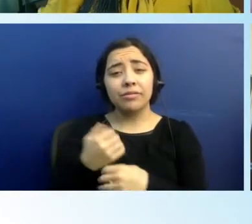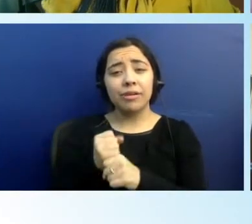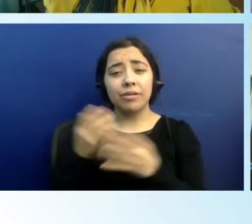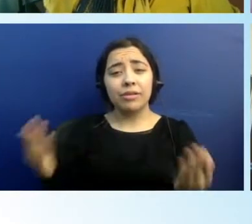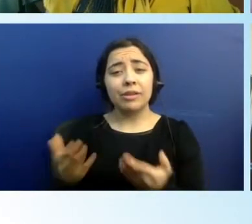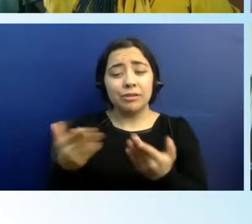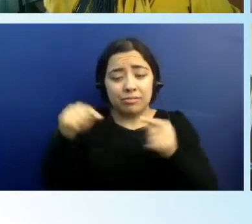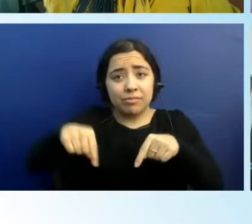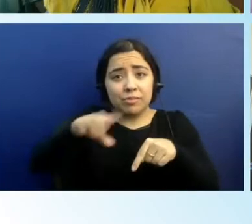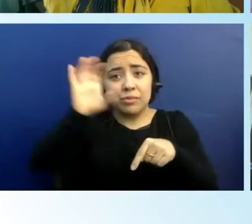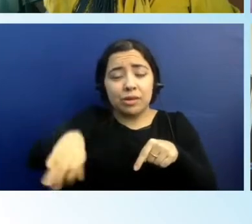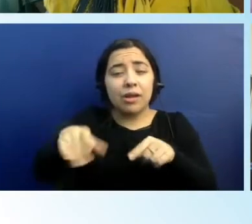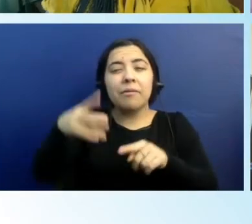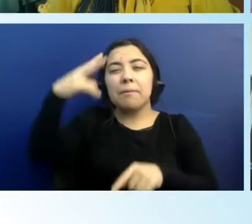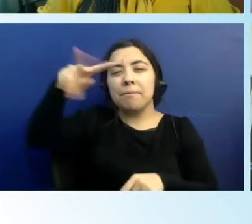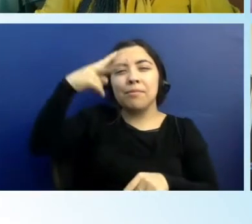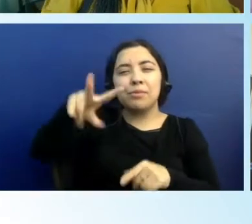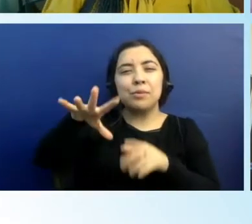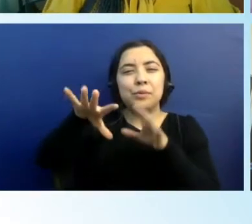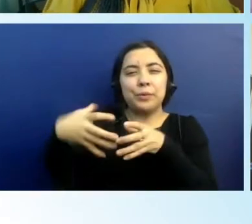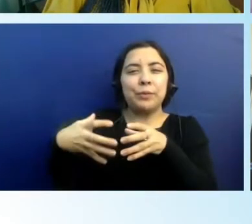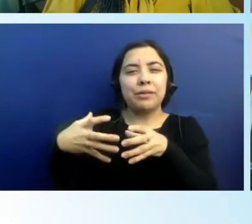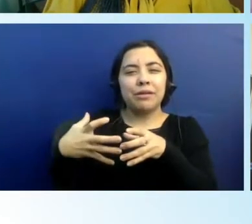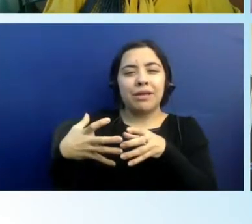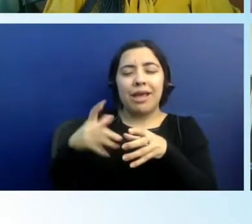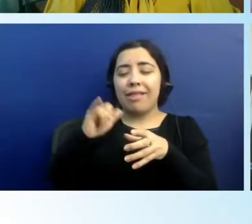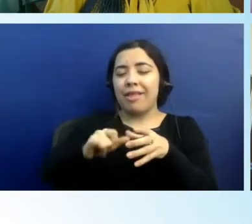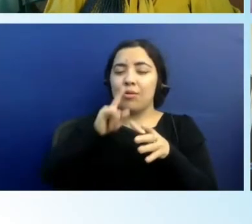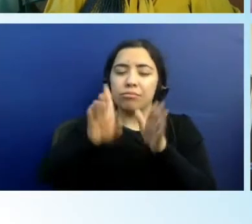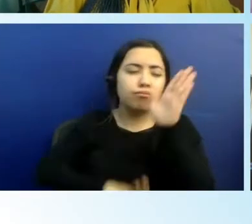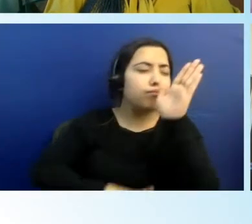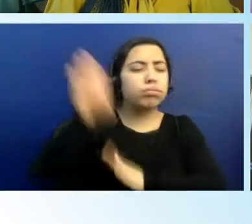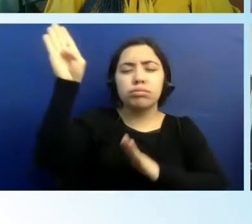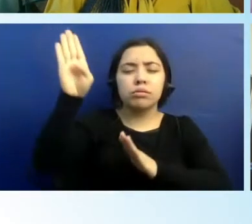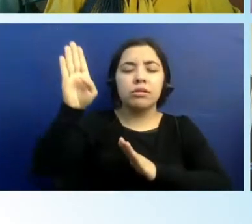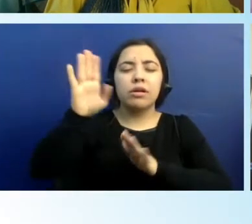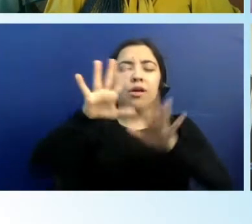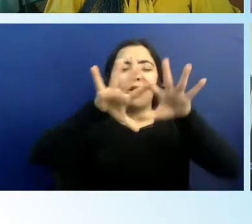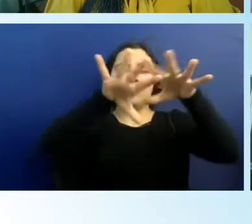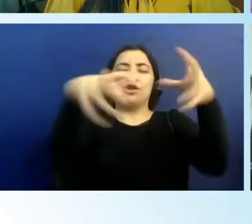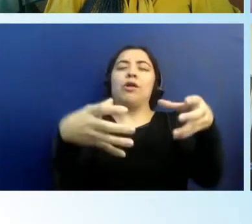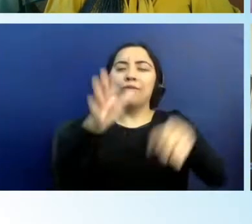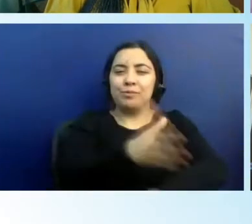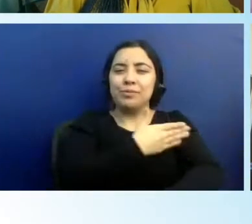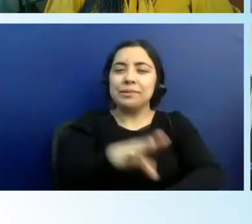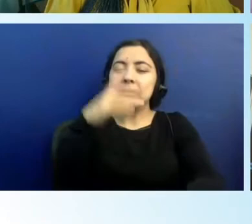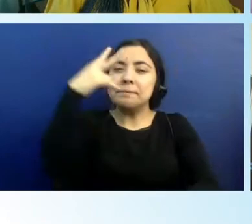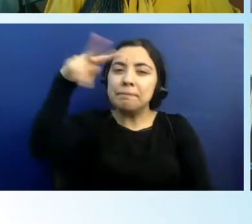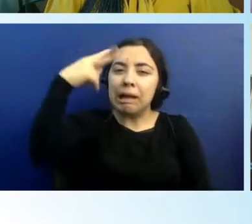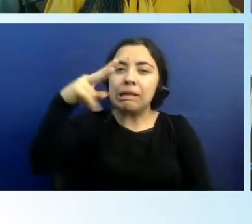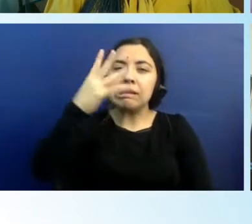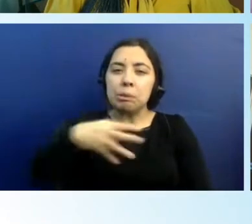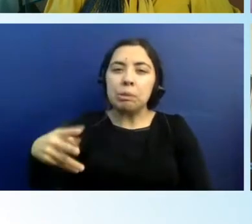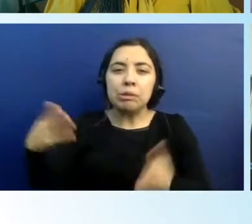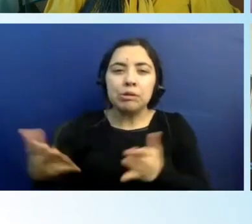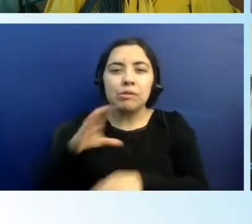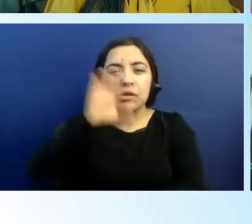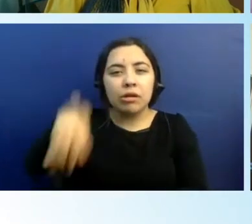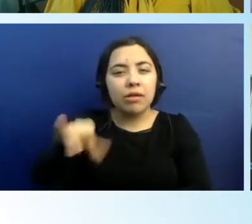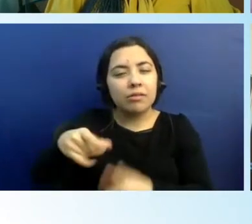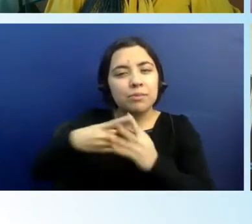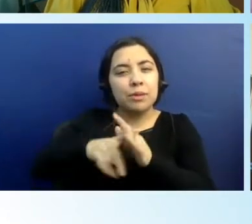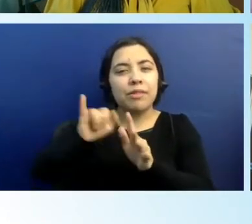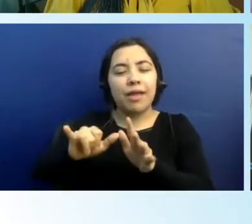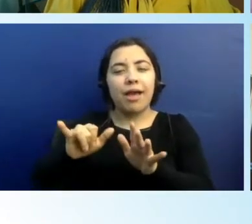Mexican group, and it launched a whole genre of music. Mexican immigrants in Chicago started this